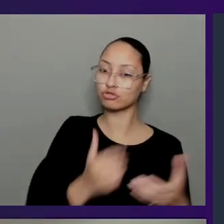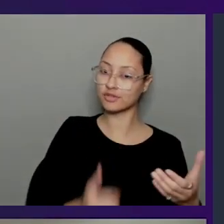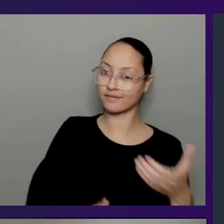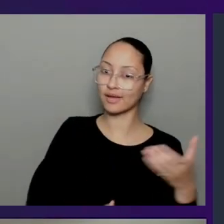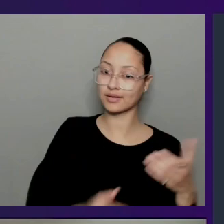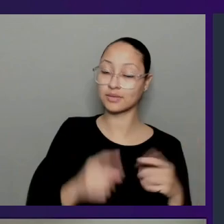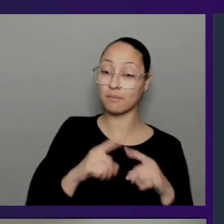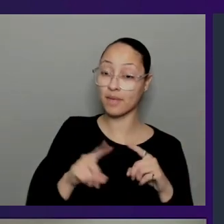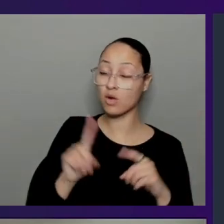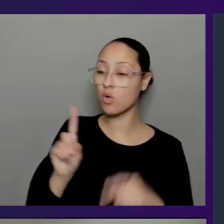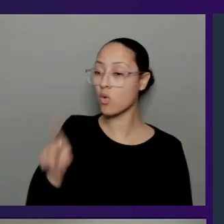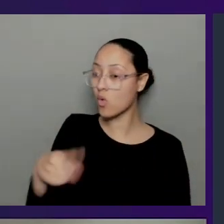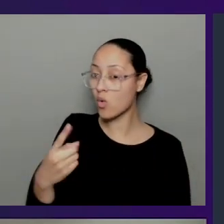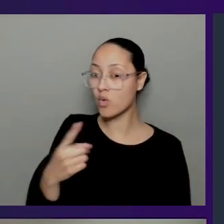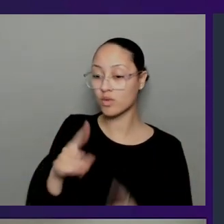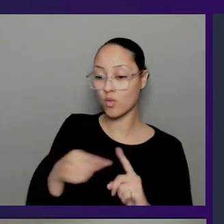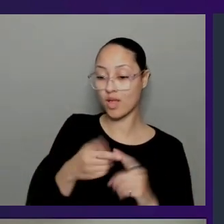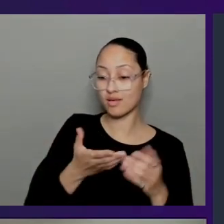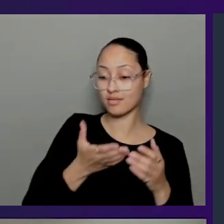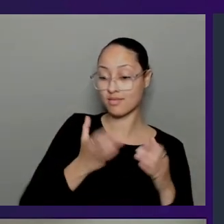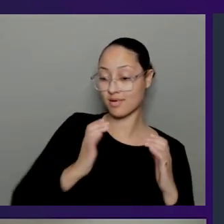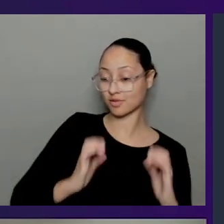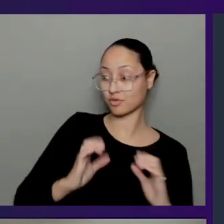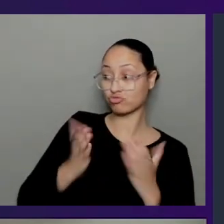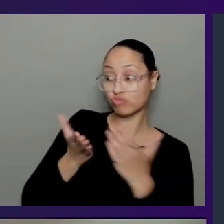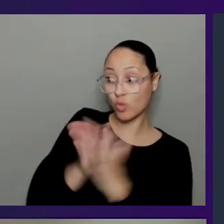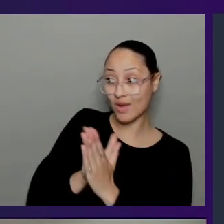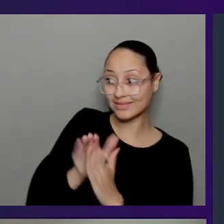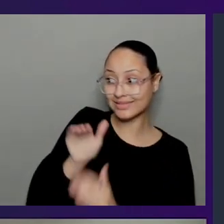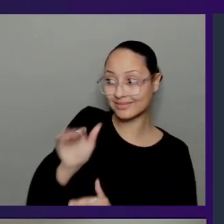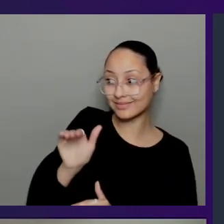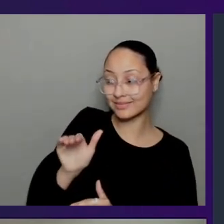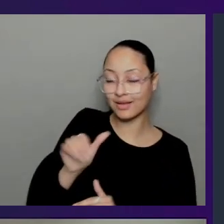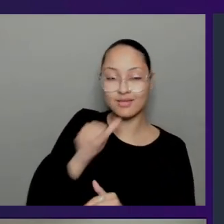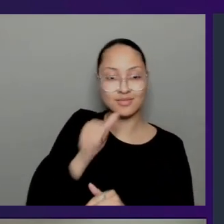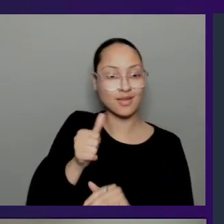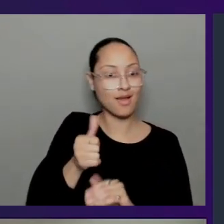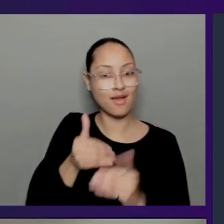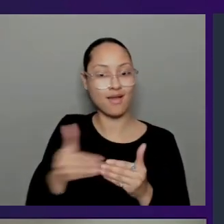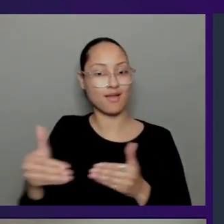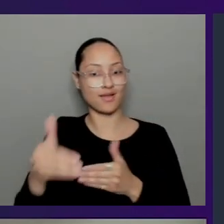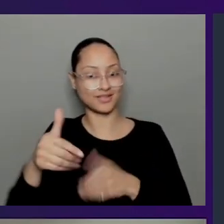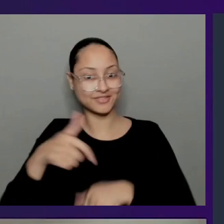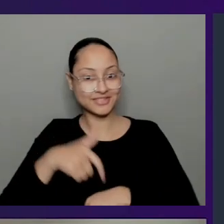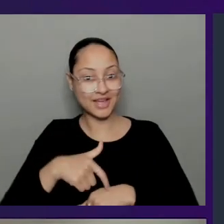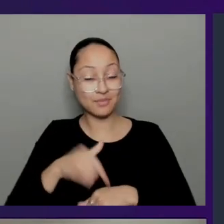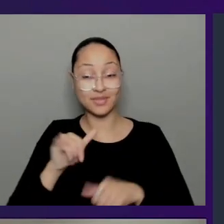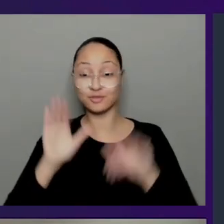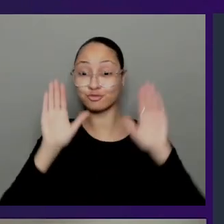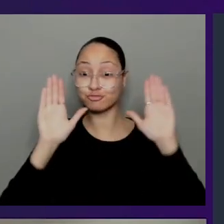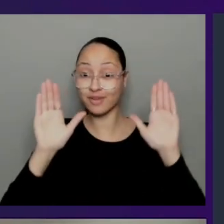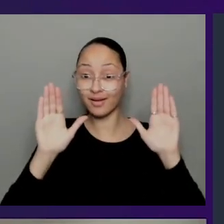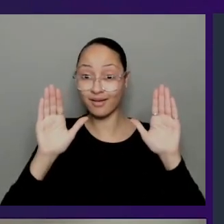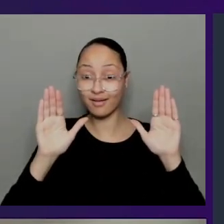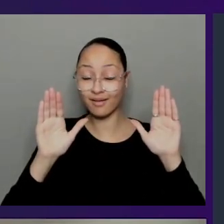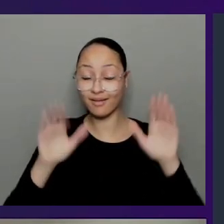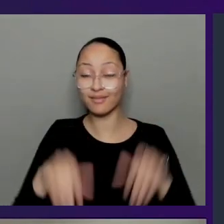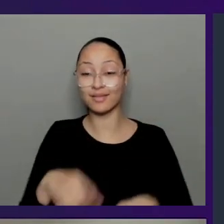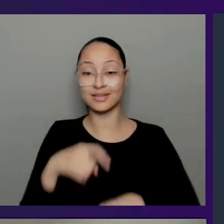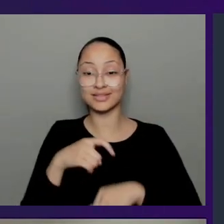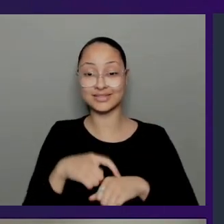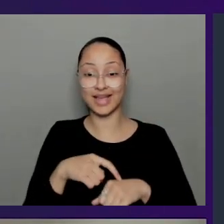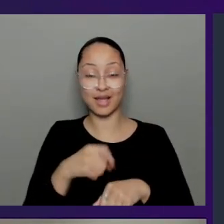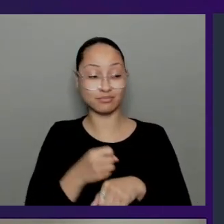requested by the customer rather than beforehand. So this is great because you get a faster time to content for customers compared to